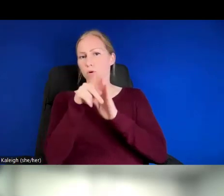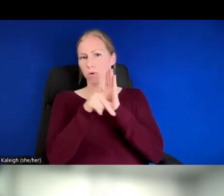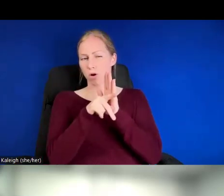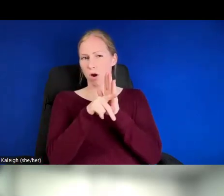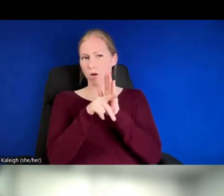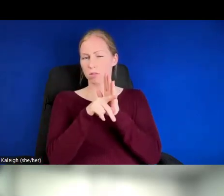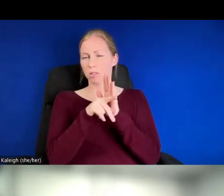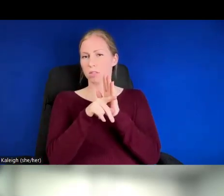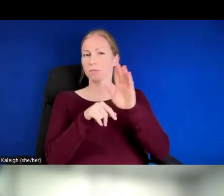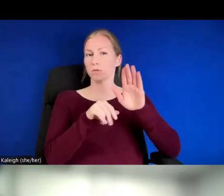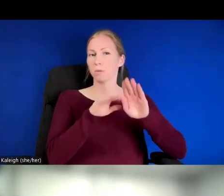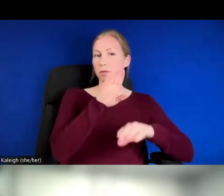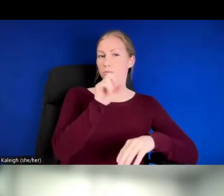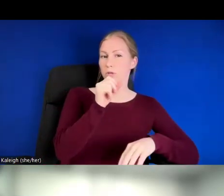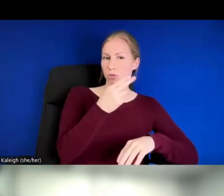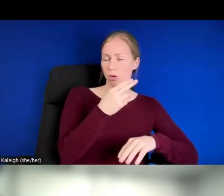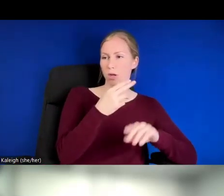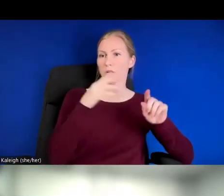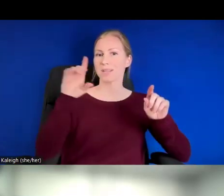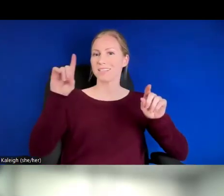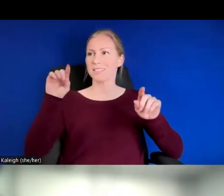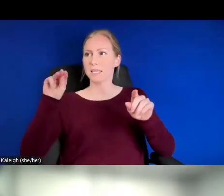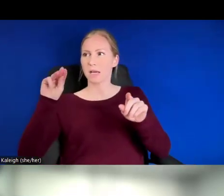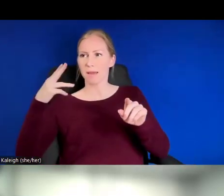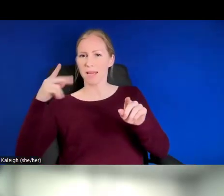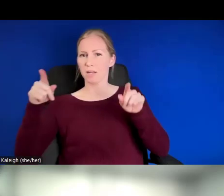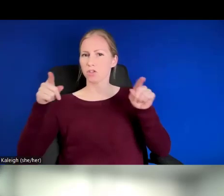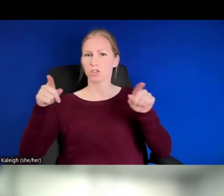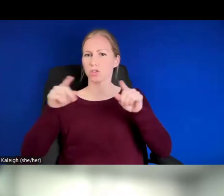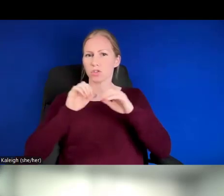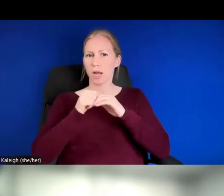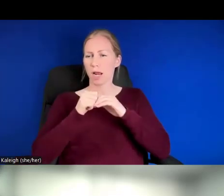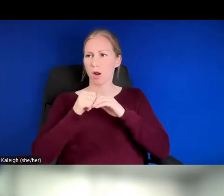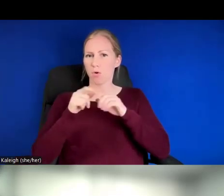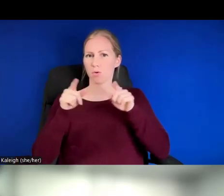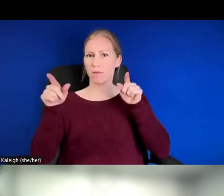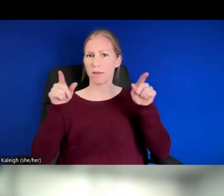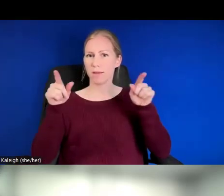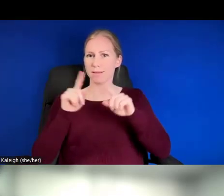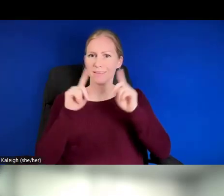Bridgewater and DMH compare.